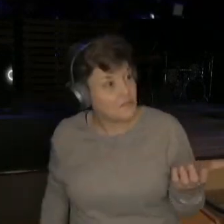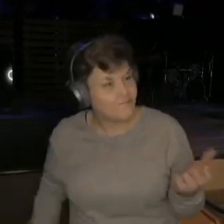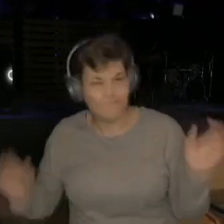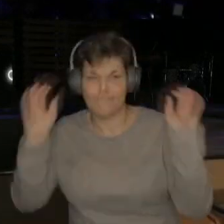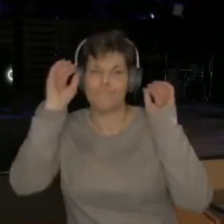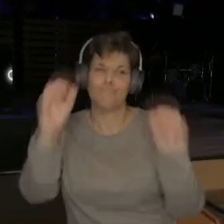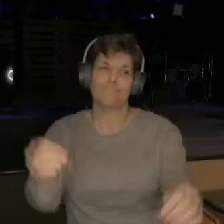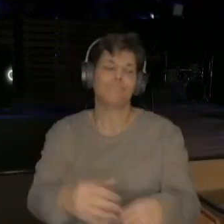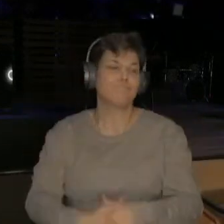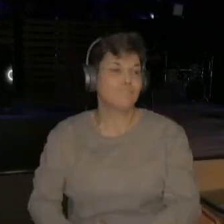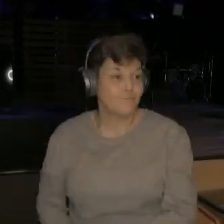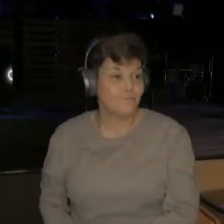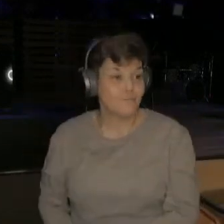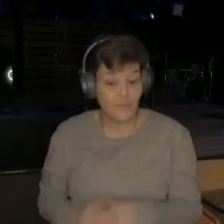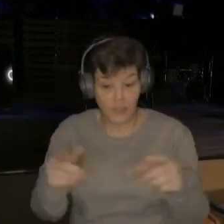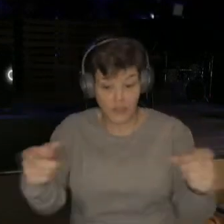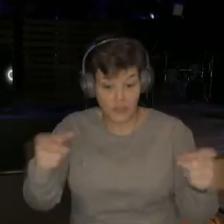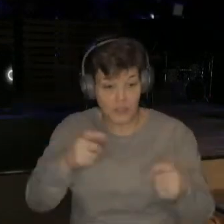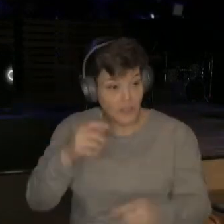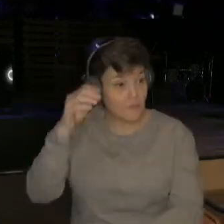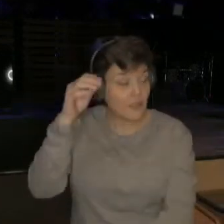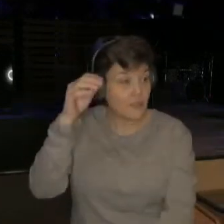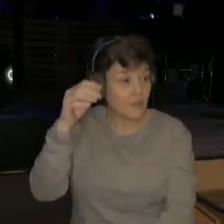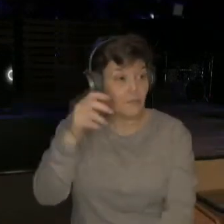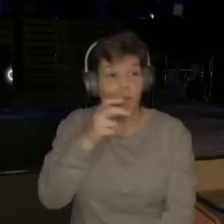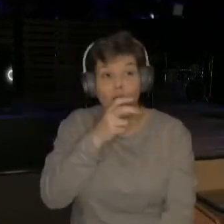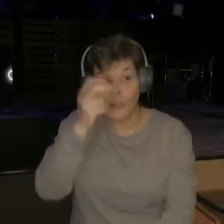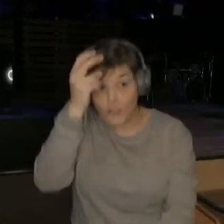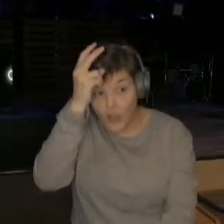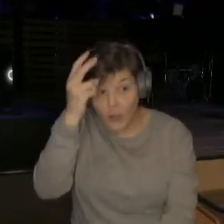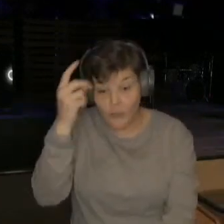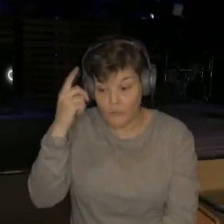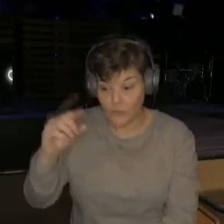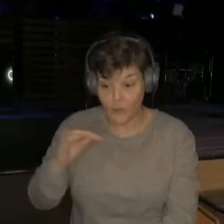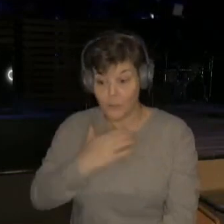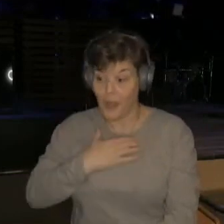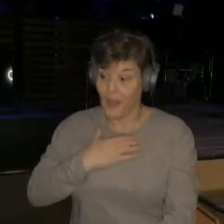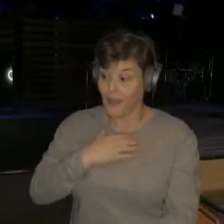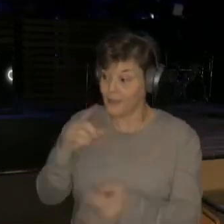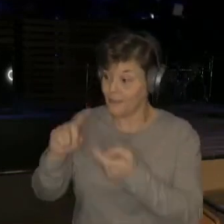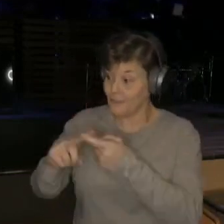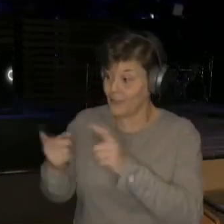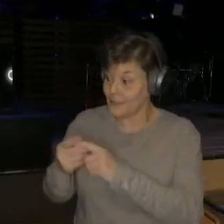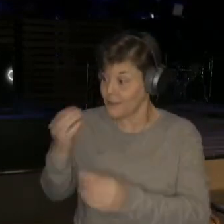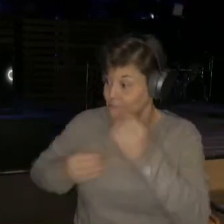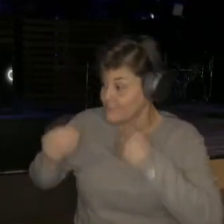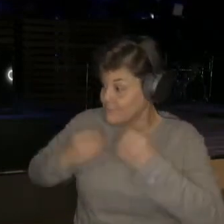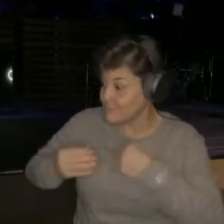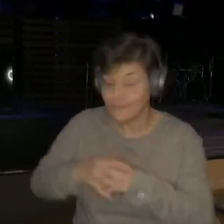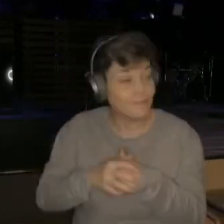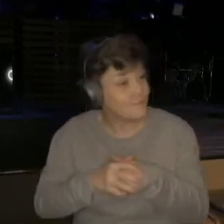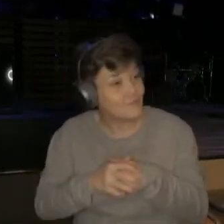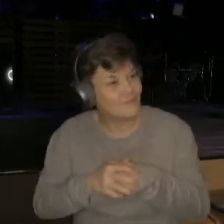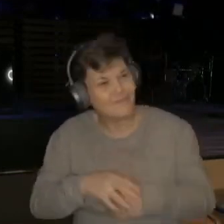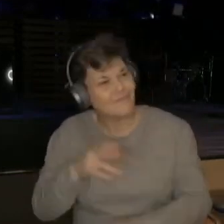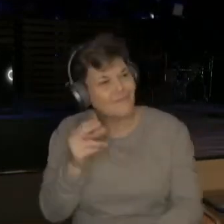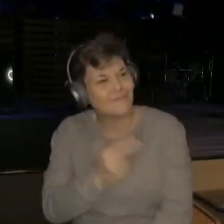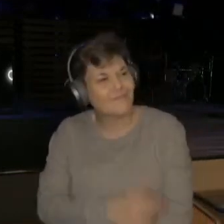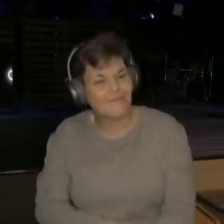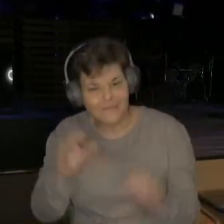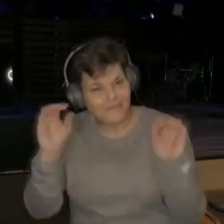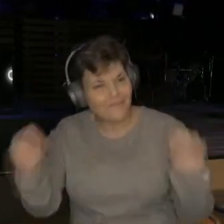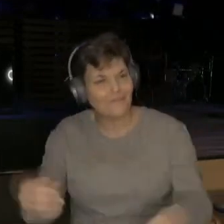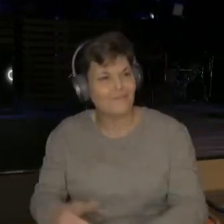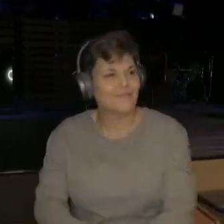have you even given me a goat that I could feast on with my friends and celebrate as